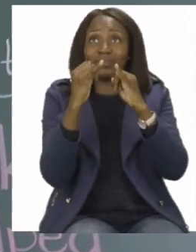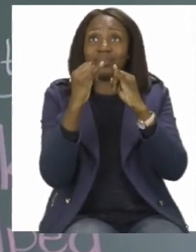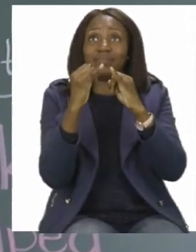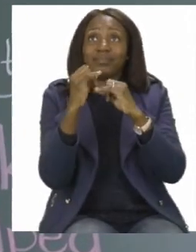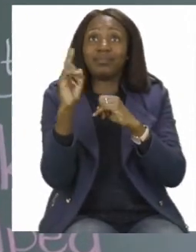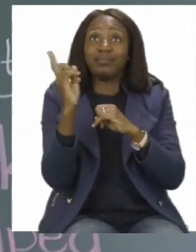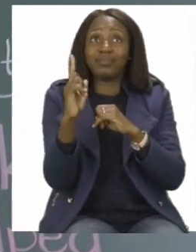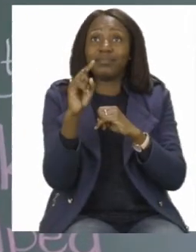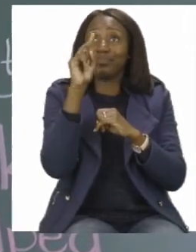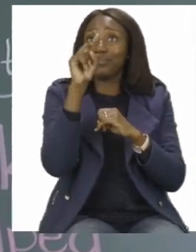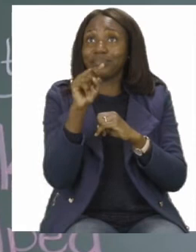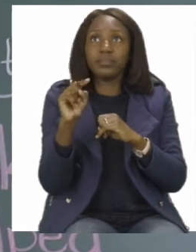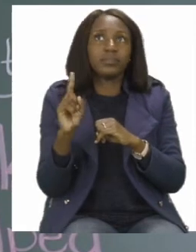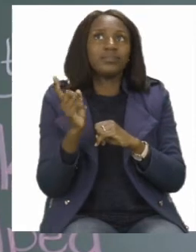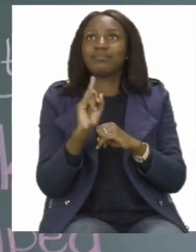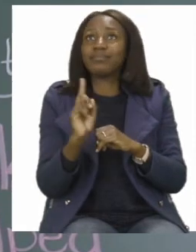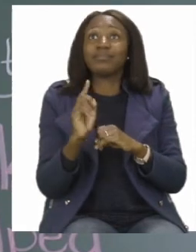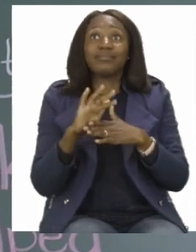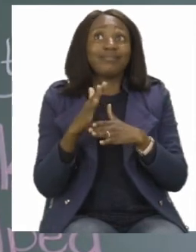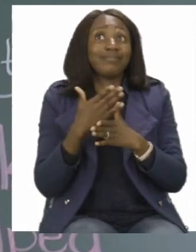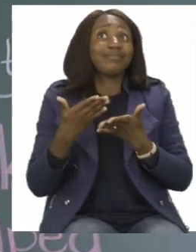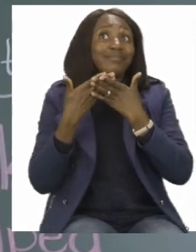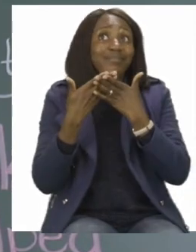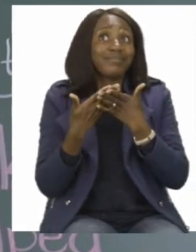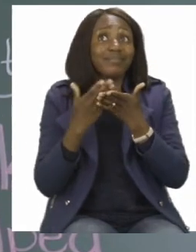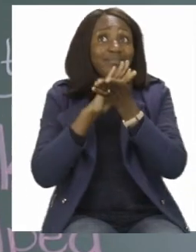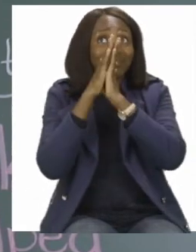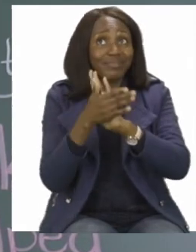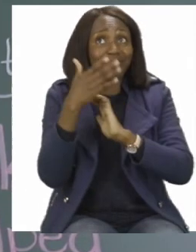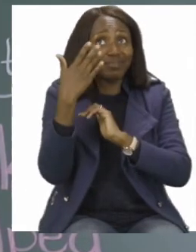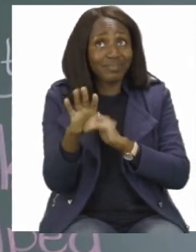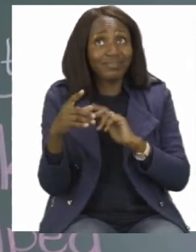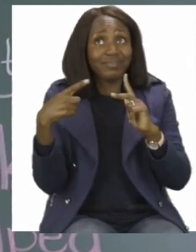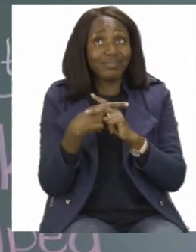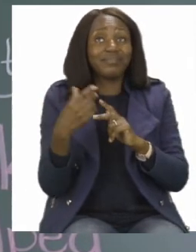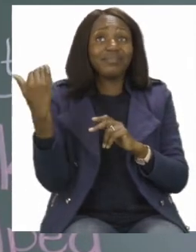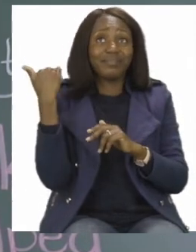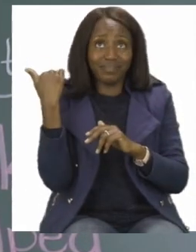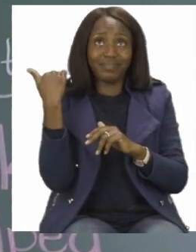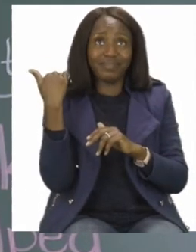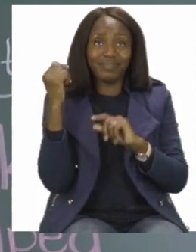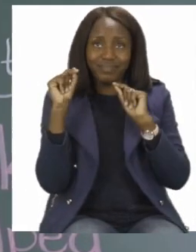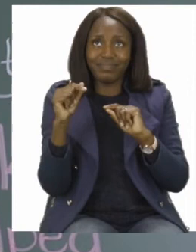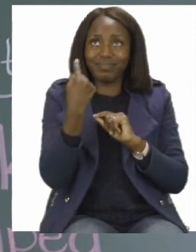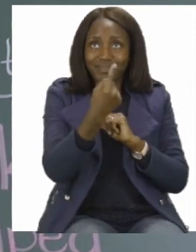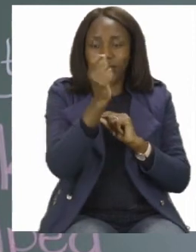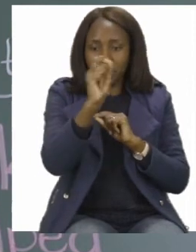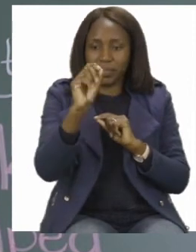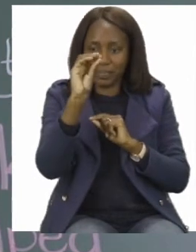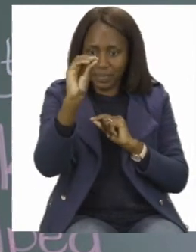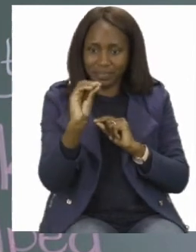where each word fits. You will have to put it in yourself just now. So, before